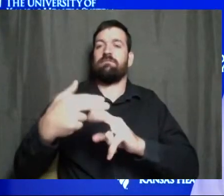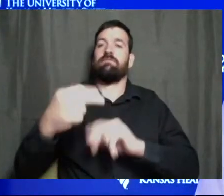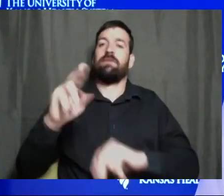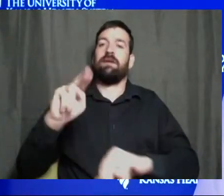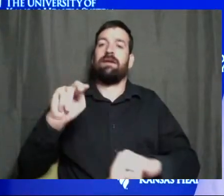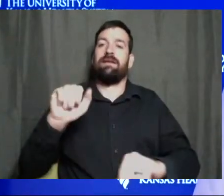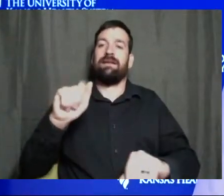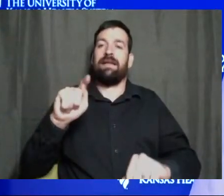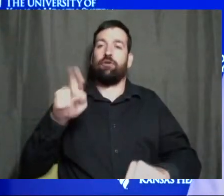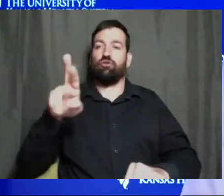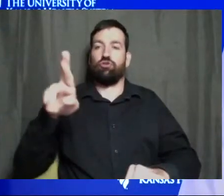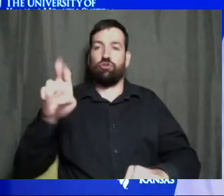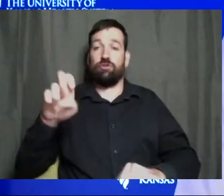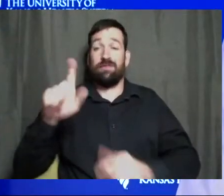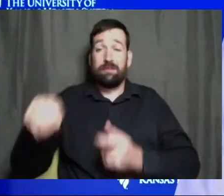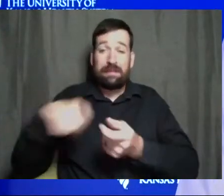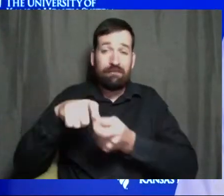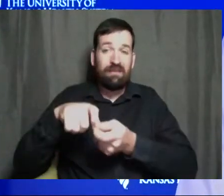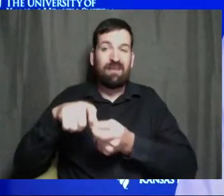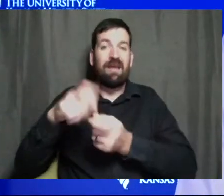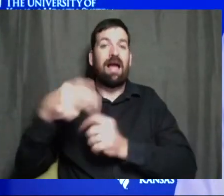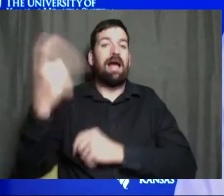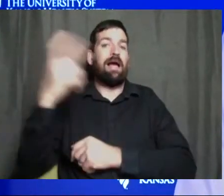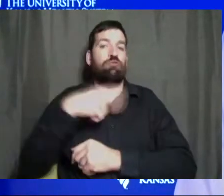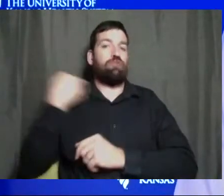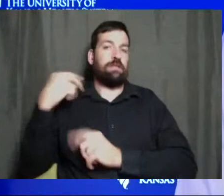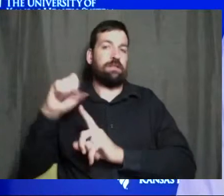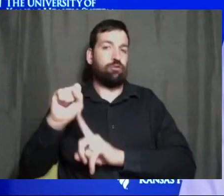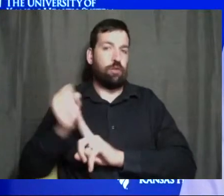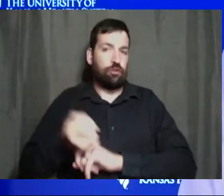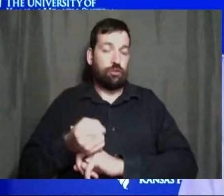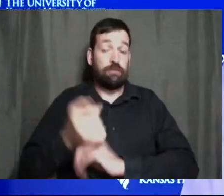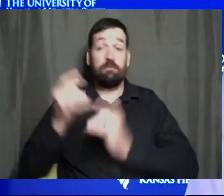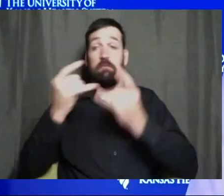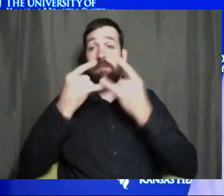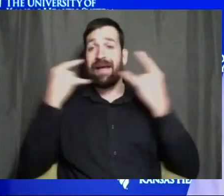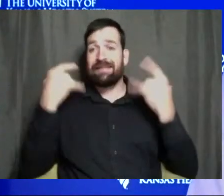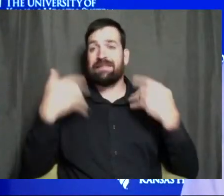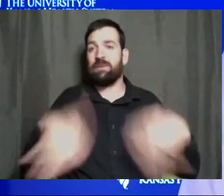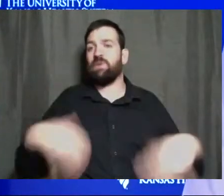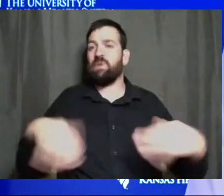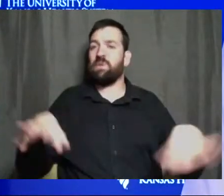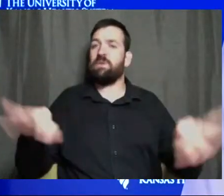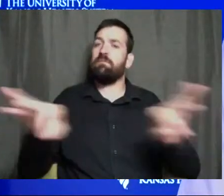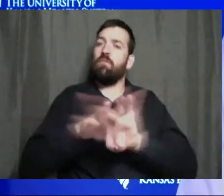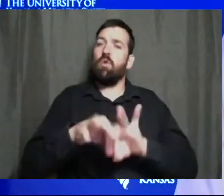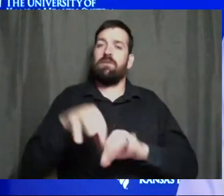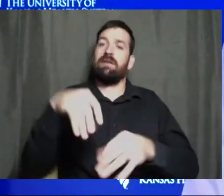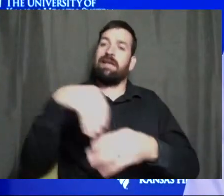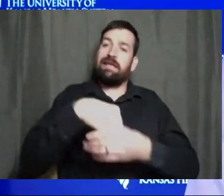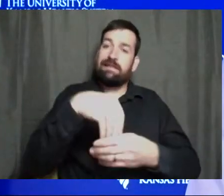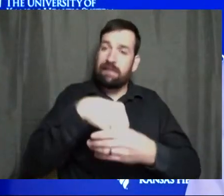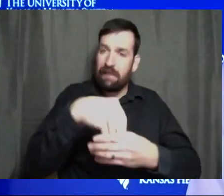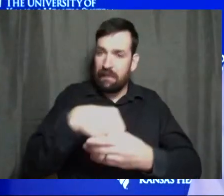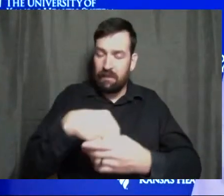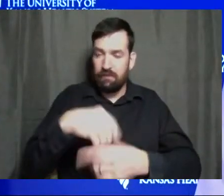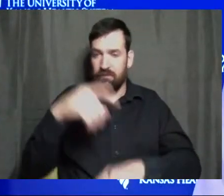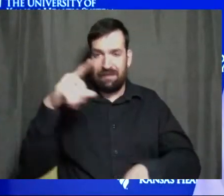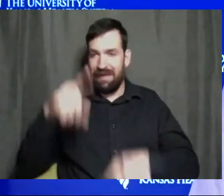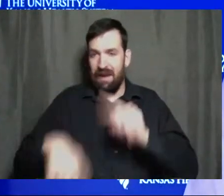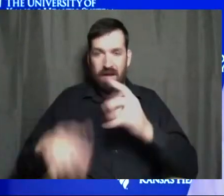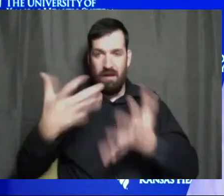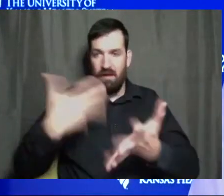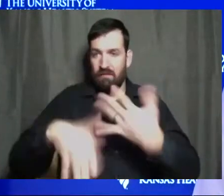those high-risk situations, we know that masking is so important. So those indoors, when you can't physically space, when you have